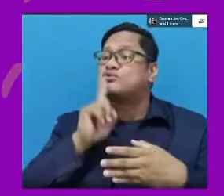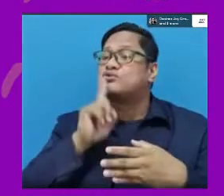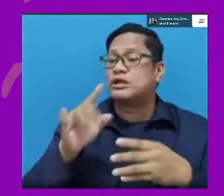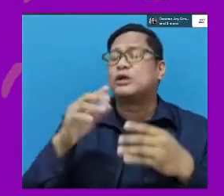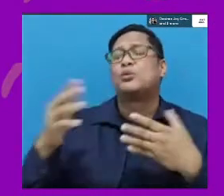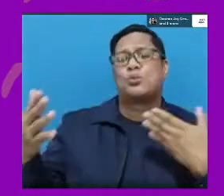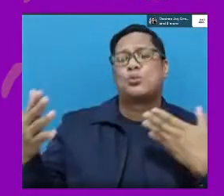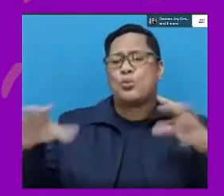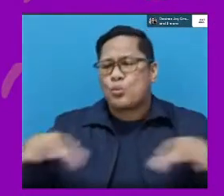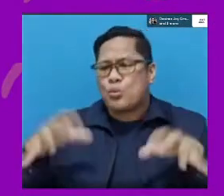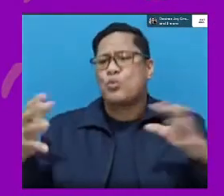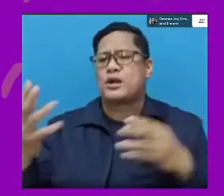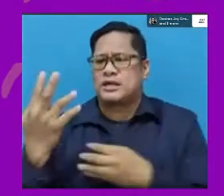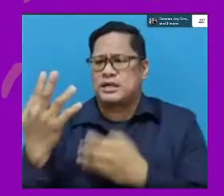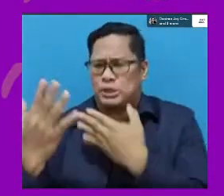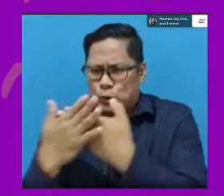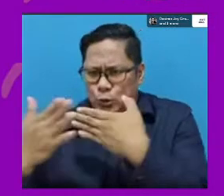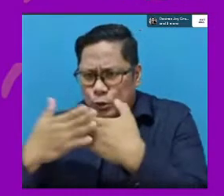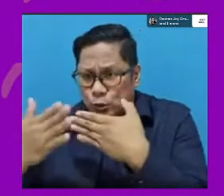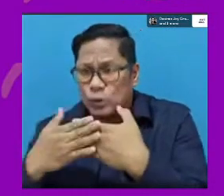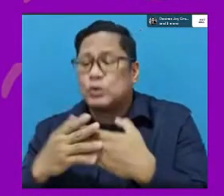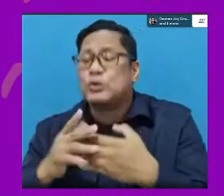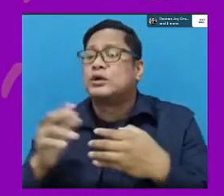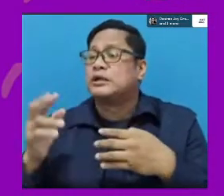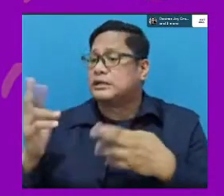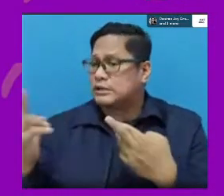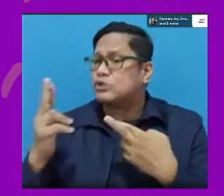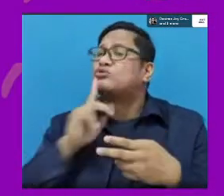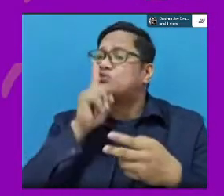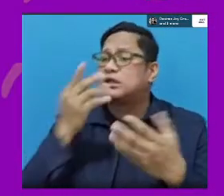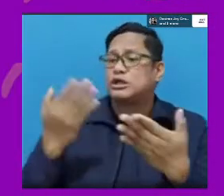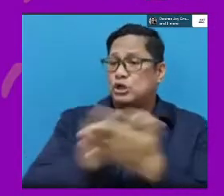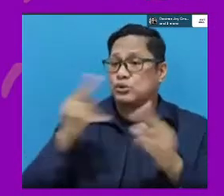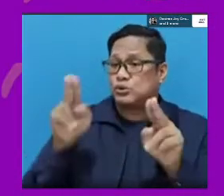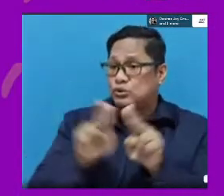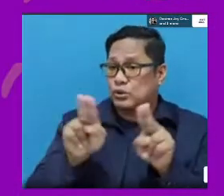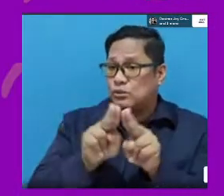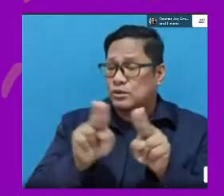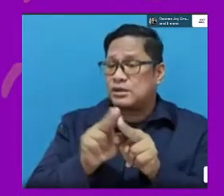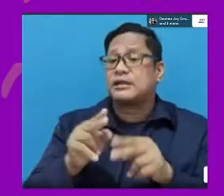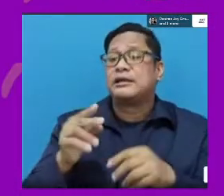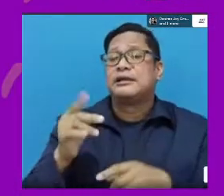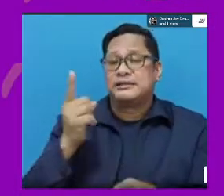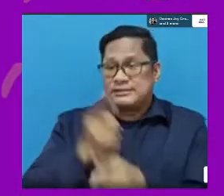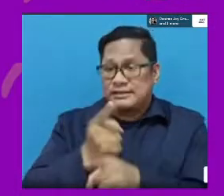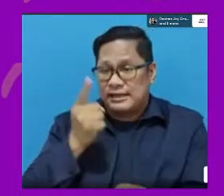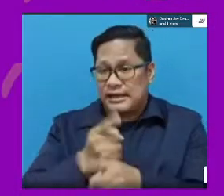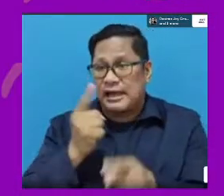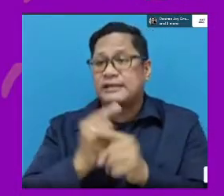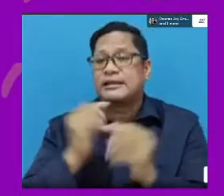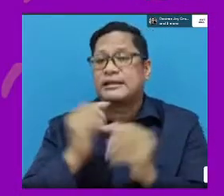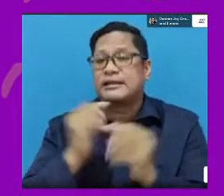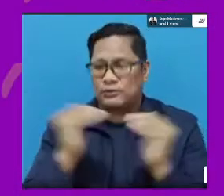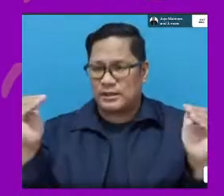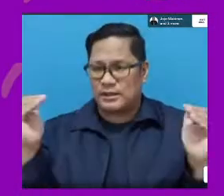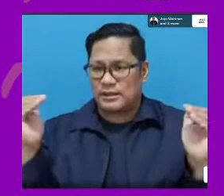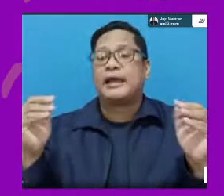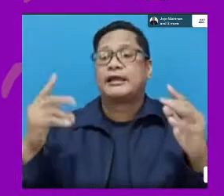together to ensure that our new normal is the one that is just, equitable, and inclusive.